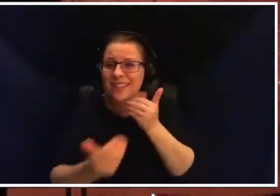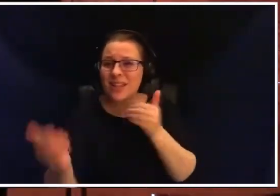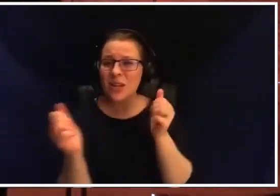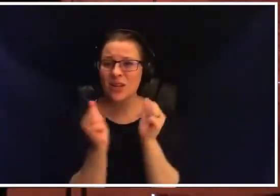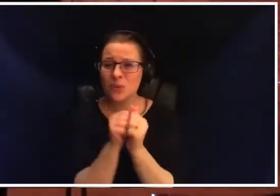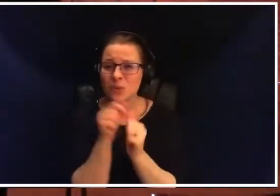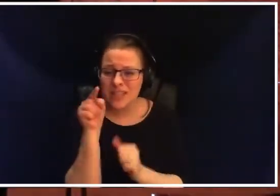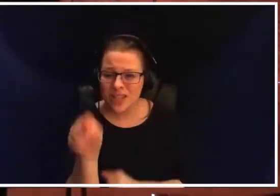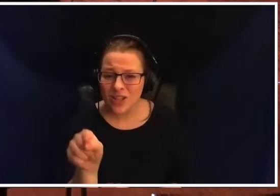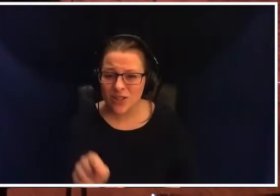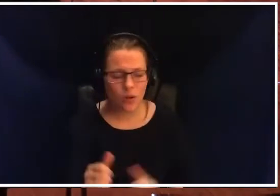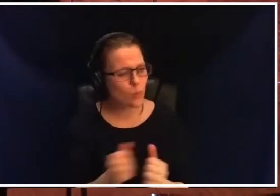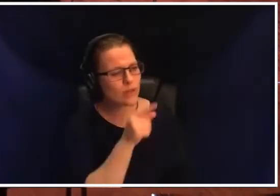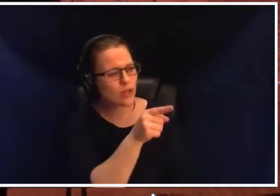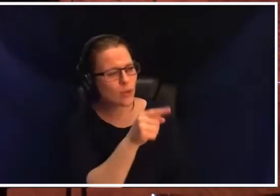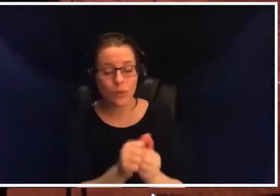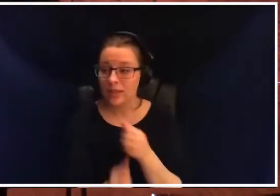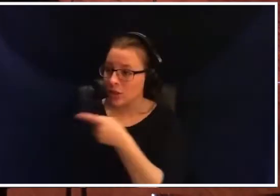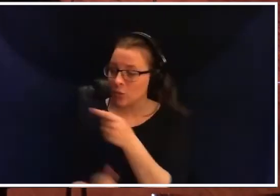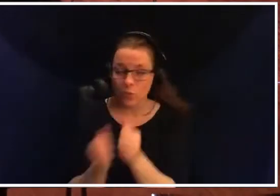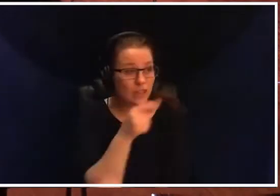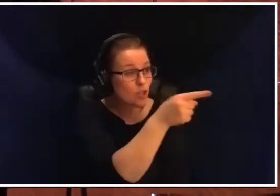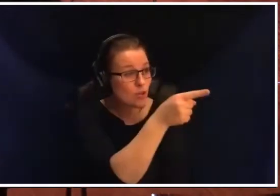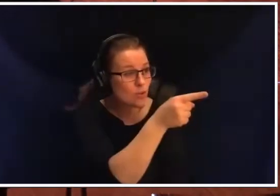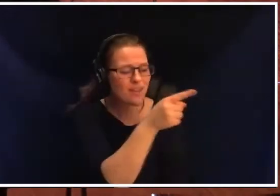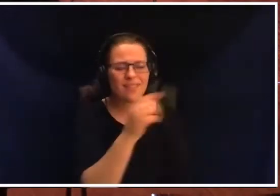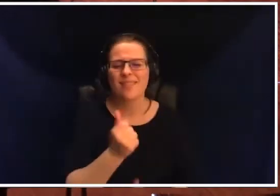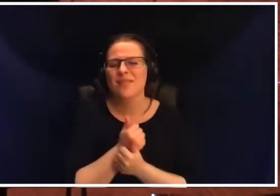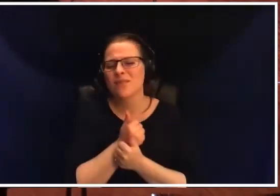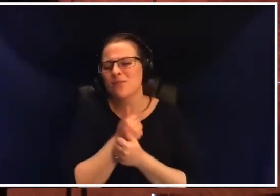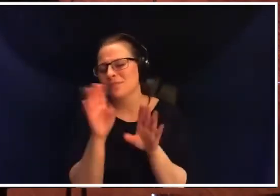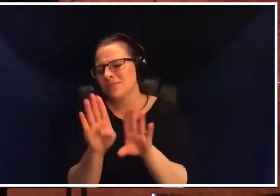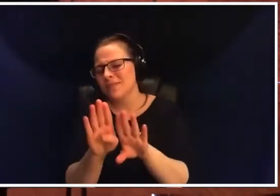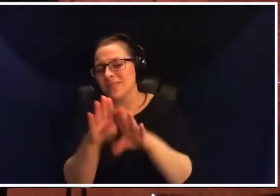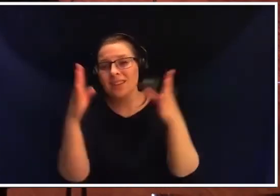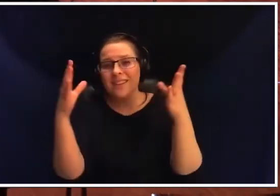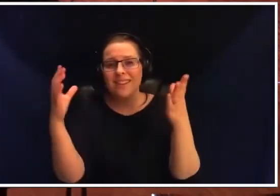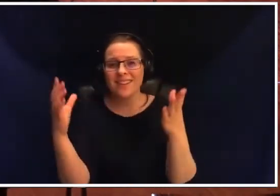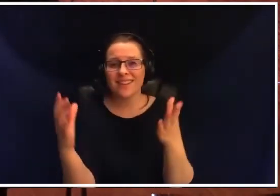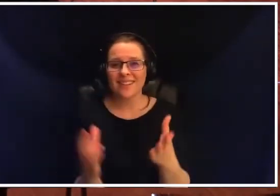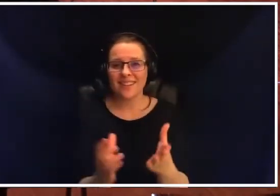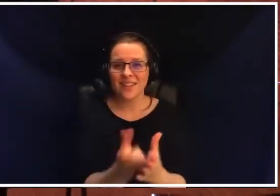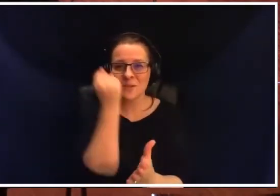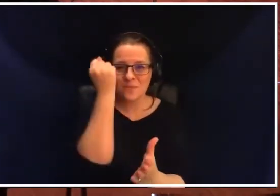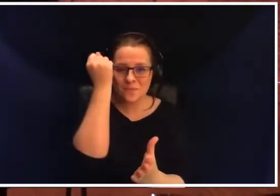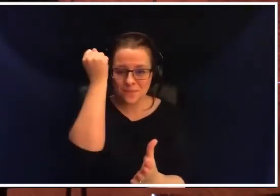More with you, with you, with you, with you. Love is an open